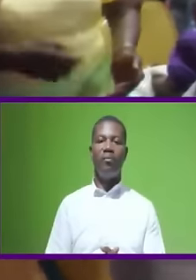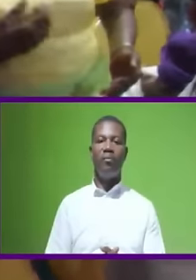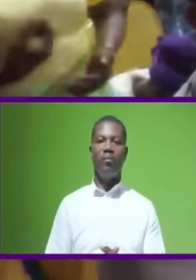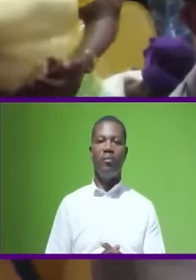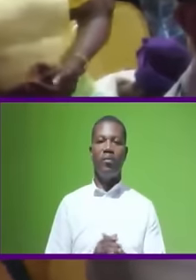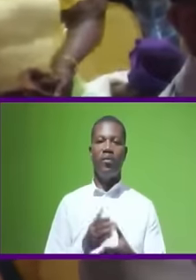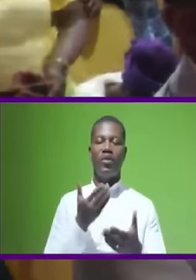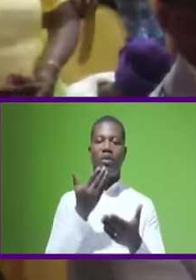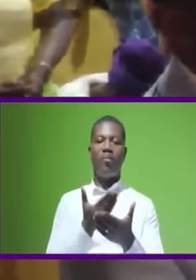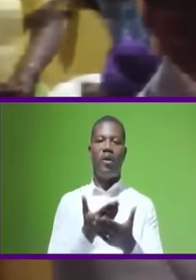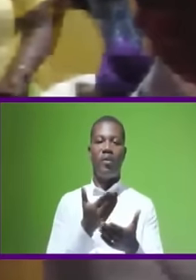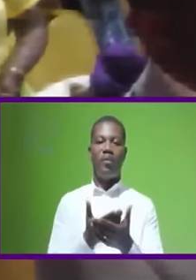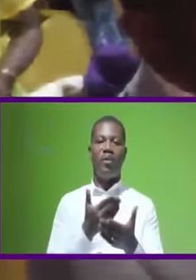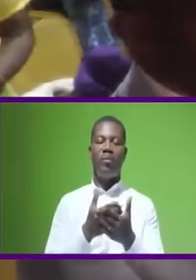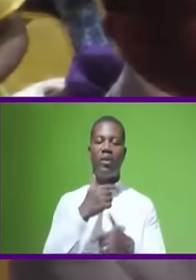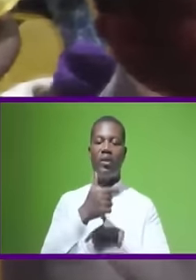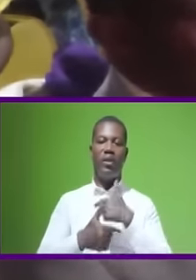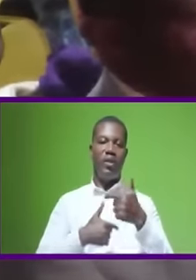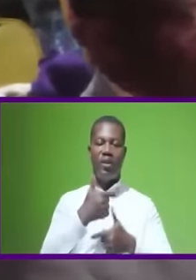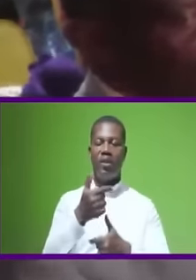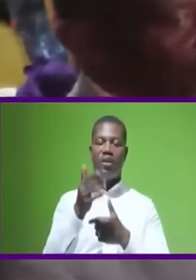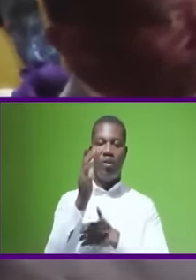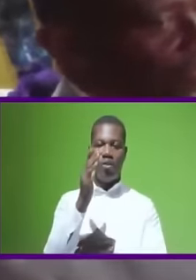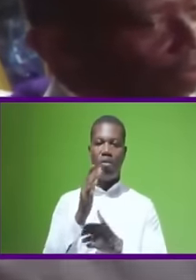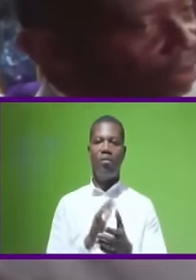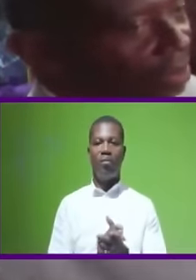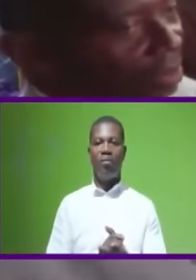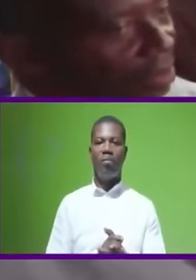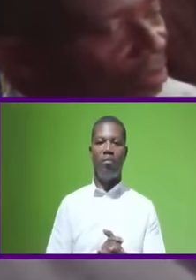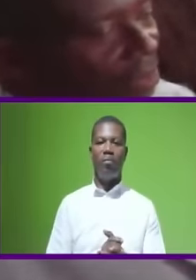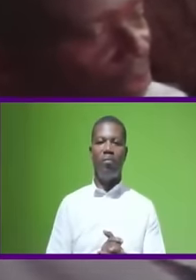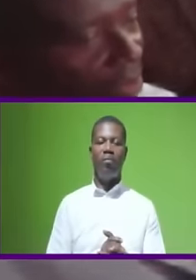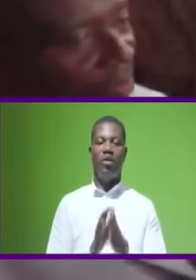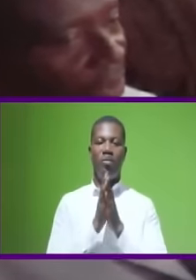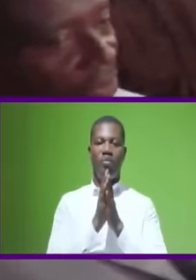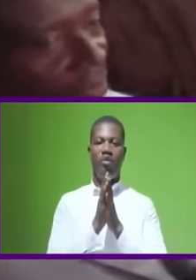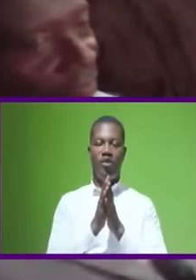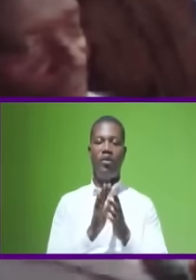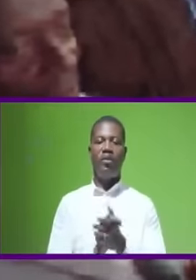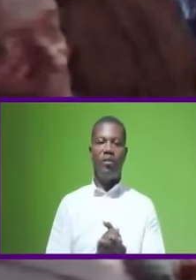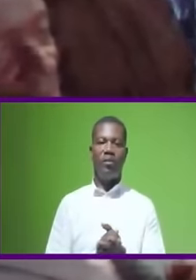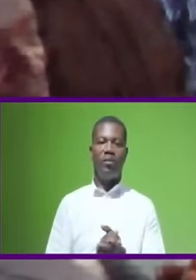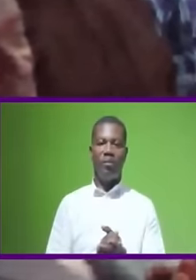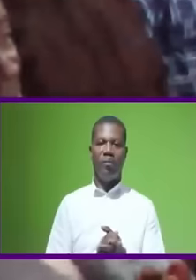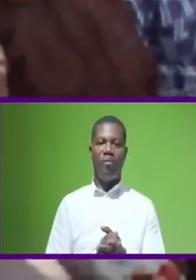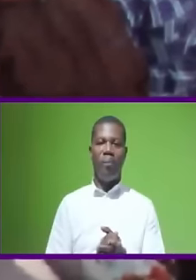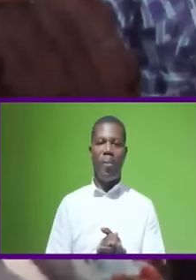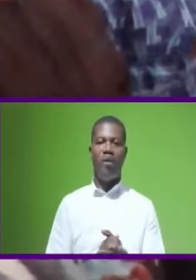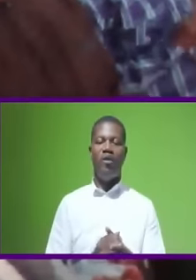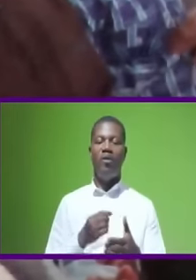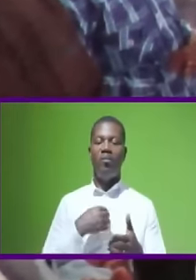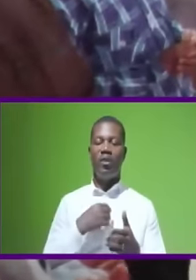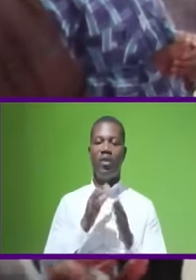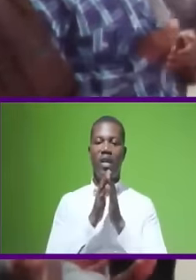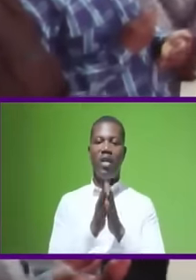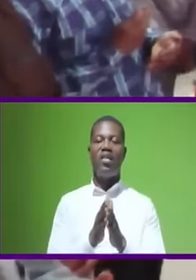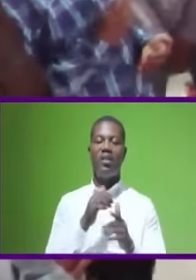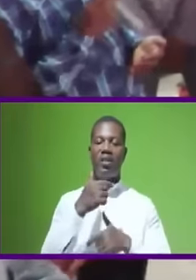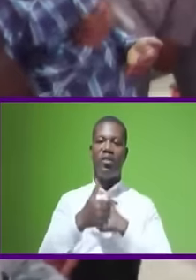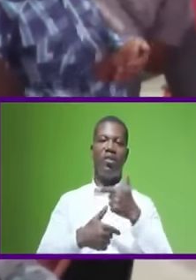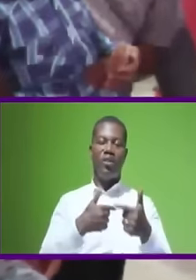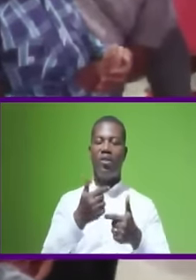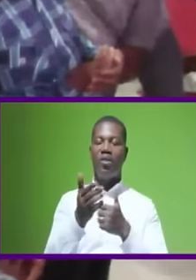chew. Please pardon nyame chew. Beg adom nyame. Pepa adom nyame chew. Sre. Sre adom nyankopo na humo